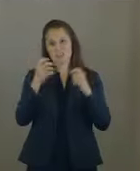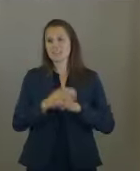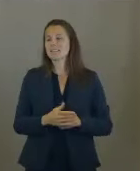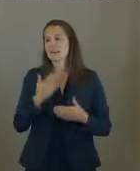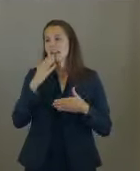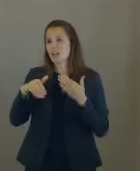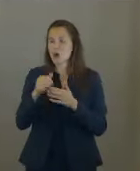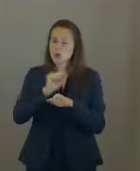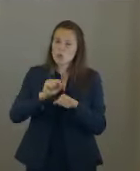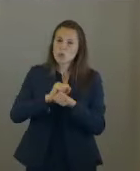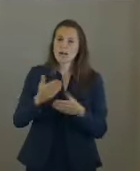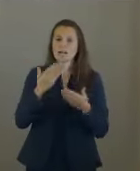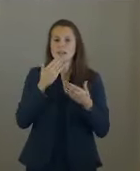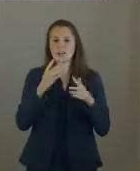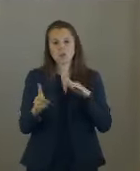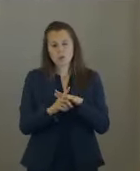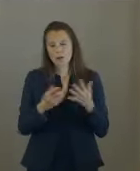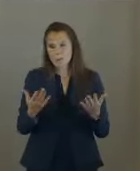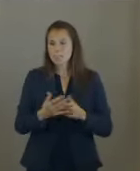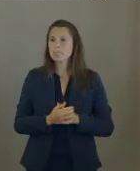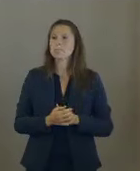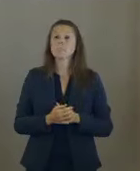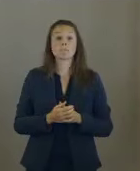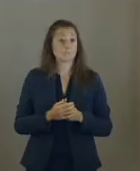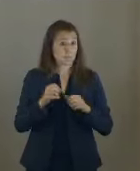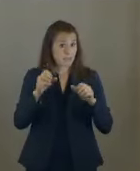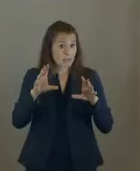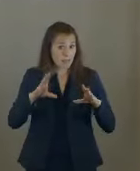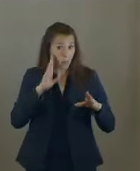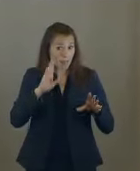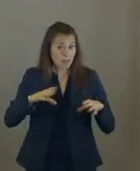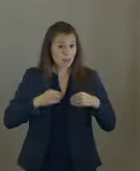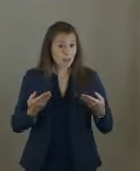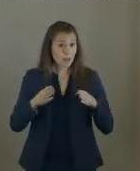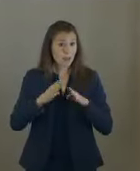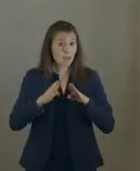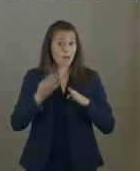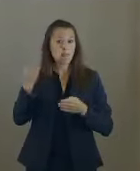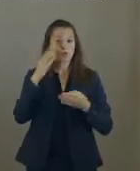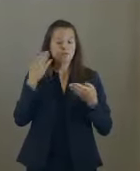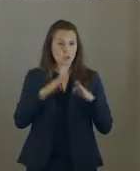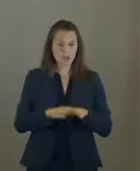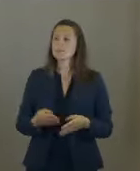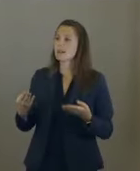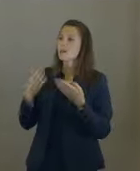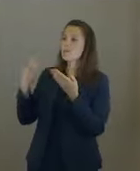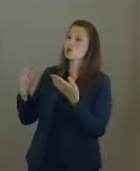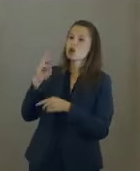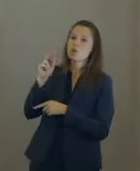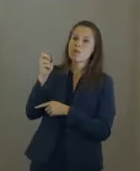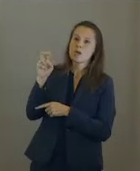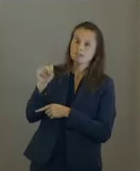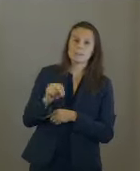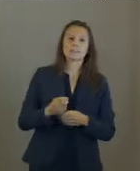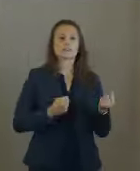Thank you for all your hard work. Thank you for being here, friends. May I have a motion to adjourn? I'll move. Moved by Commissioner Robertson, supported